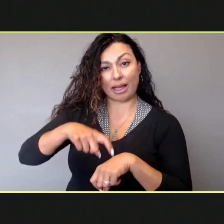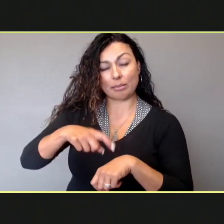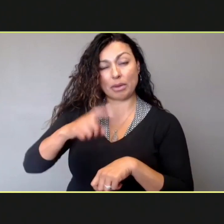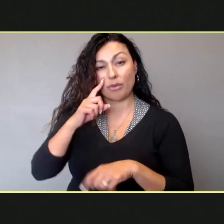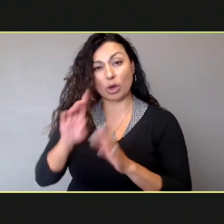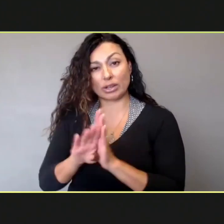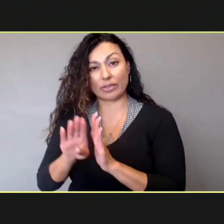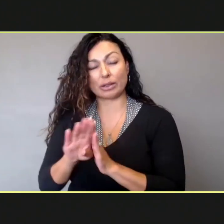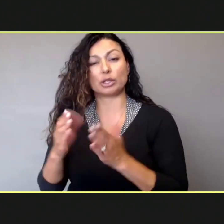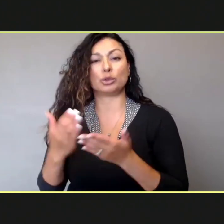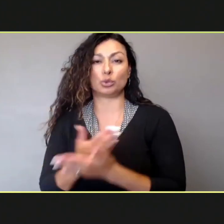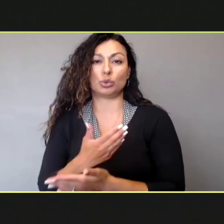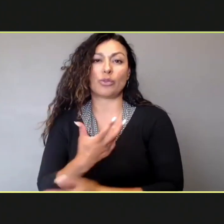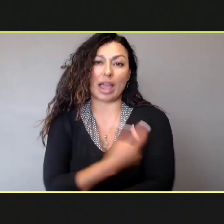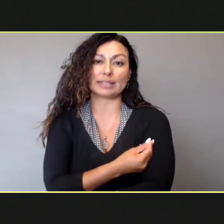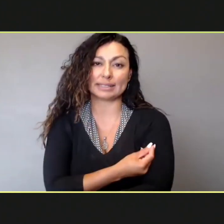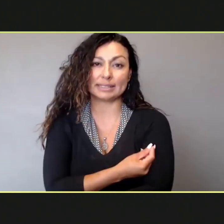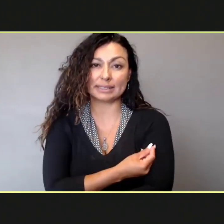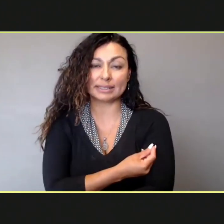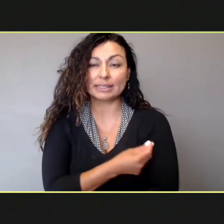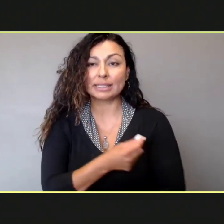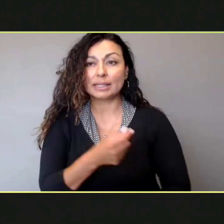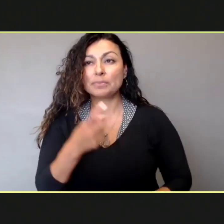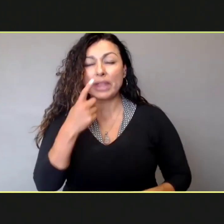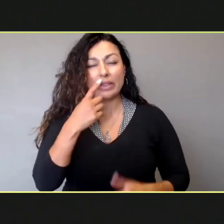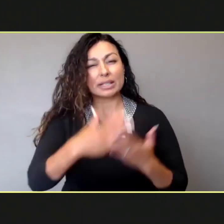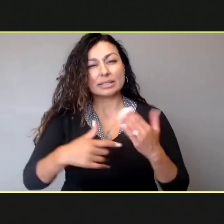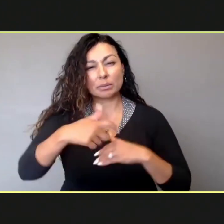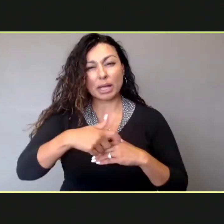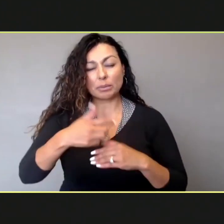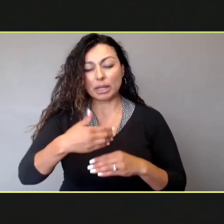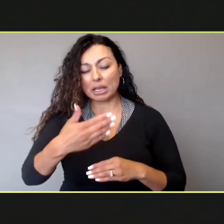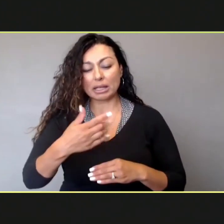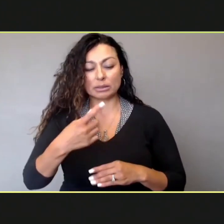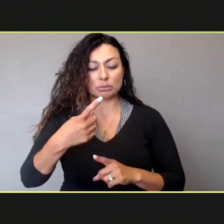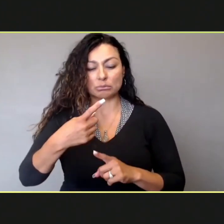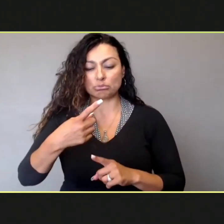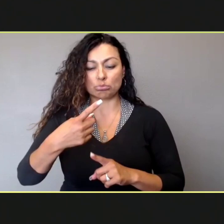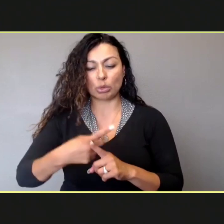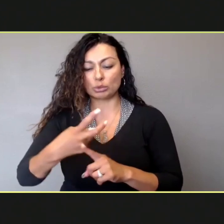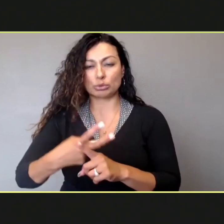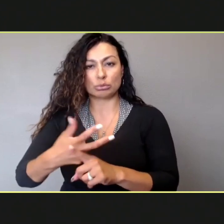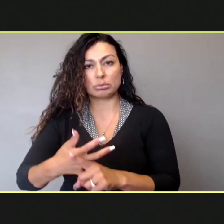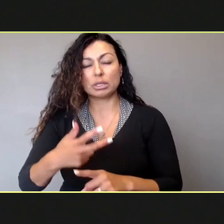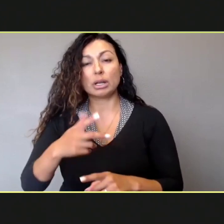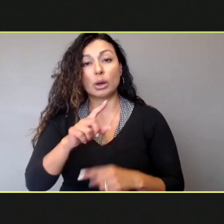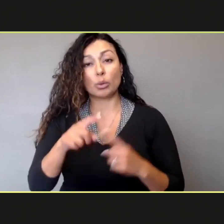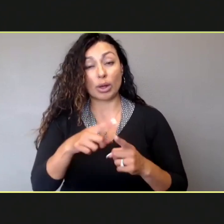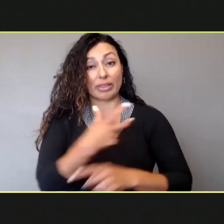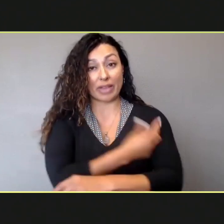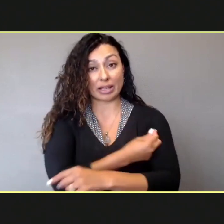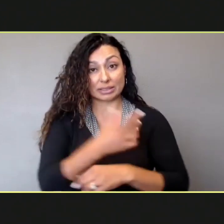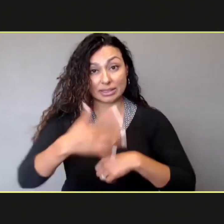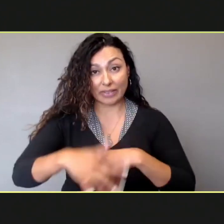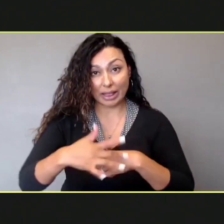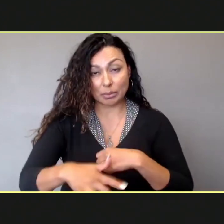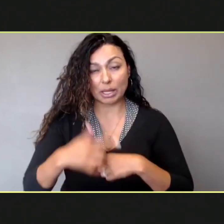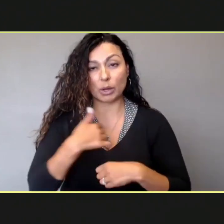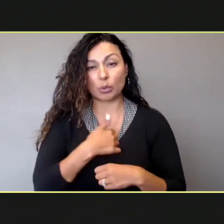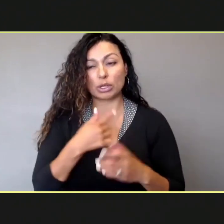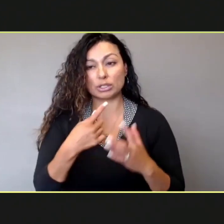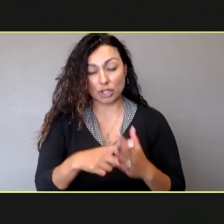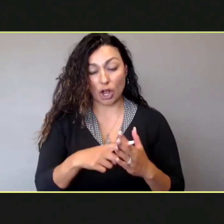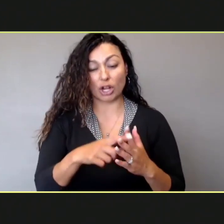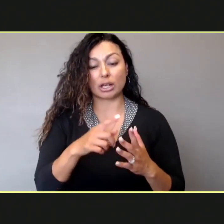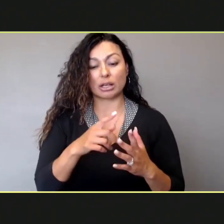of new vaccines. I think sometime in the first couple months of when the vaccine is available, we started talking about